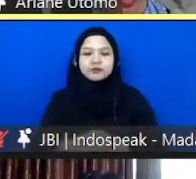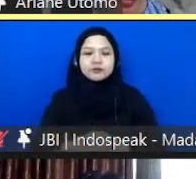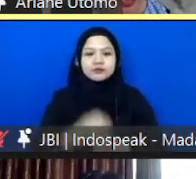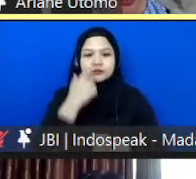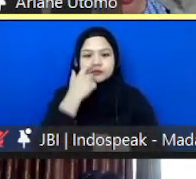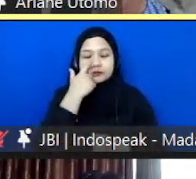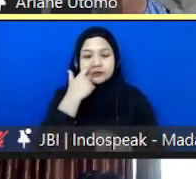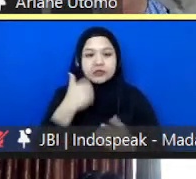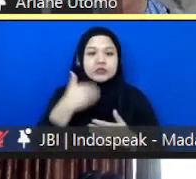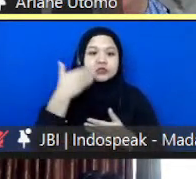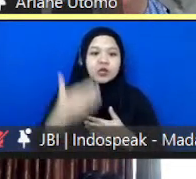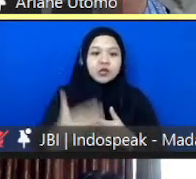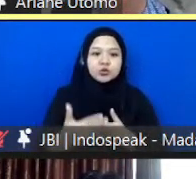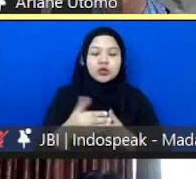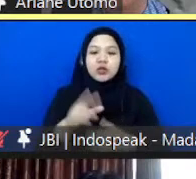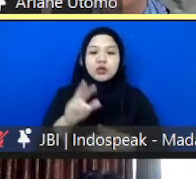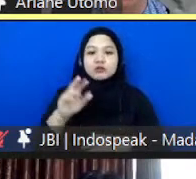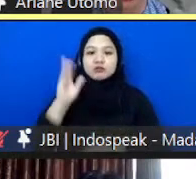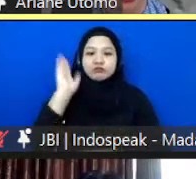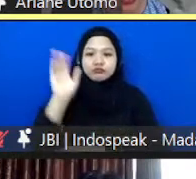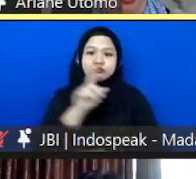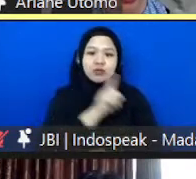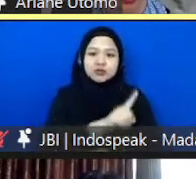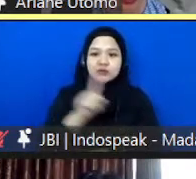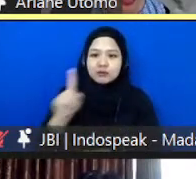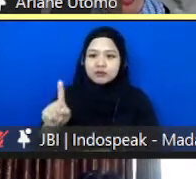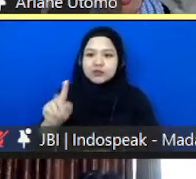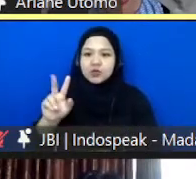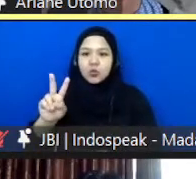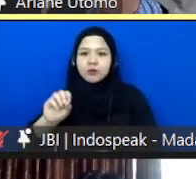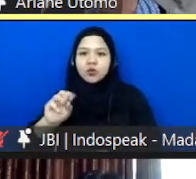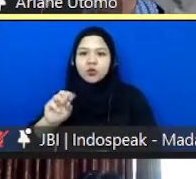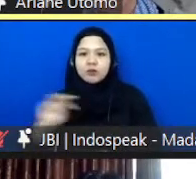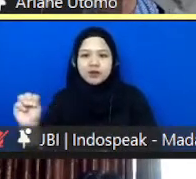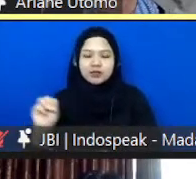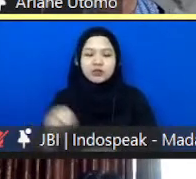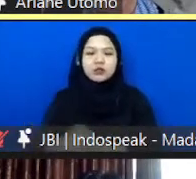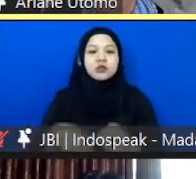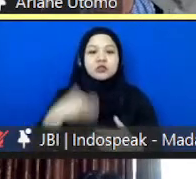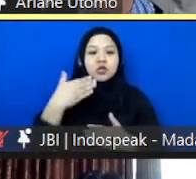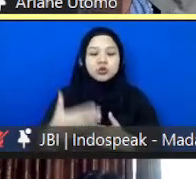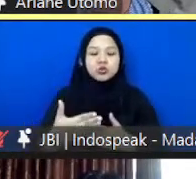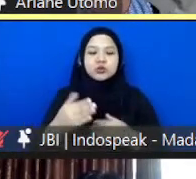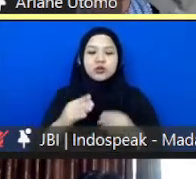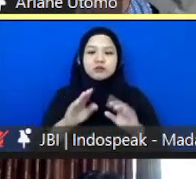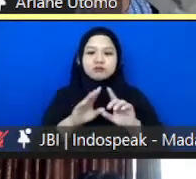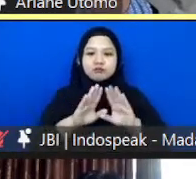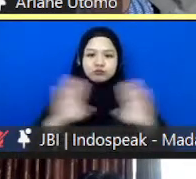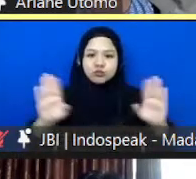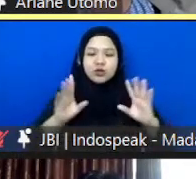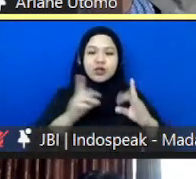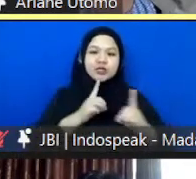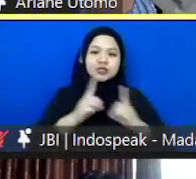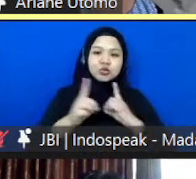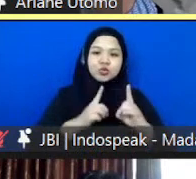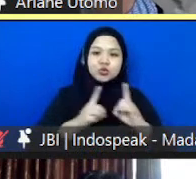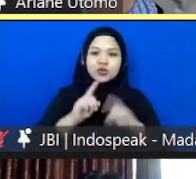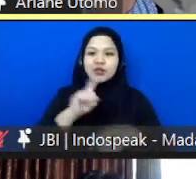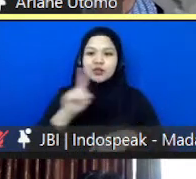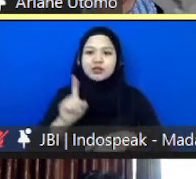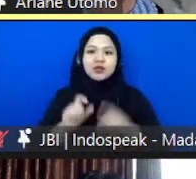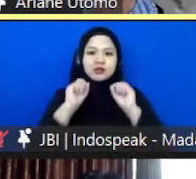Q&A session for another 20 minutes at the end. Please have a look at the different ways that you